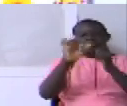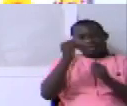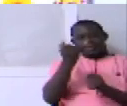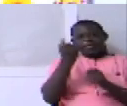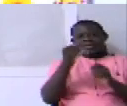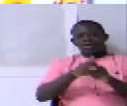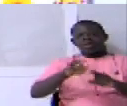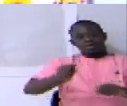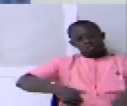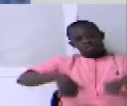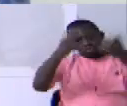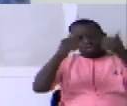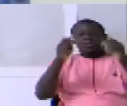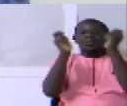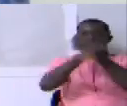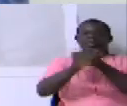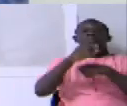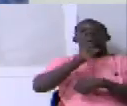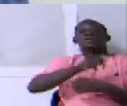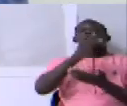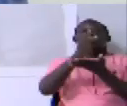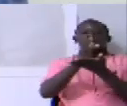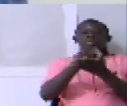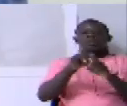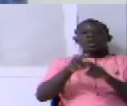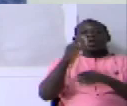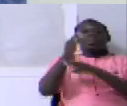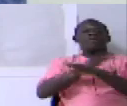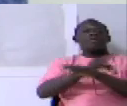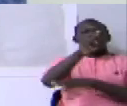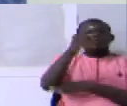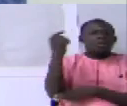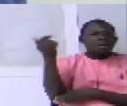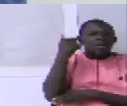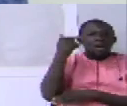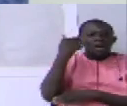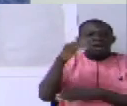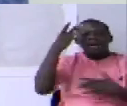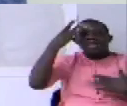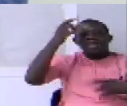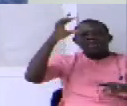is good for a change, Mr. Witness, but have you ever had berry? I